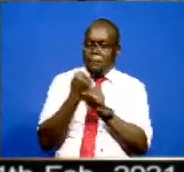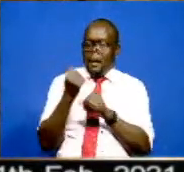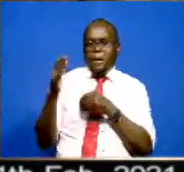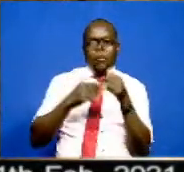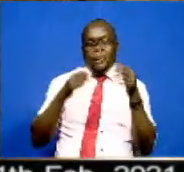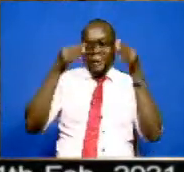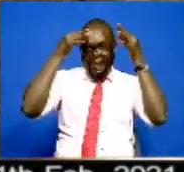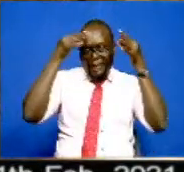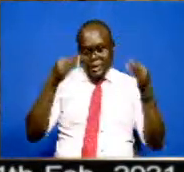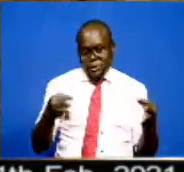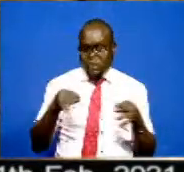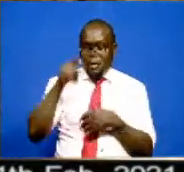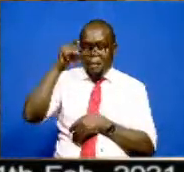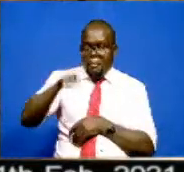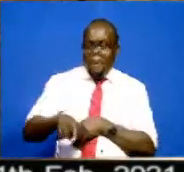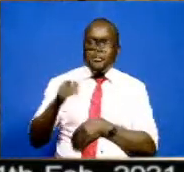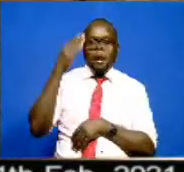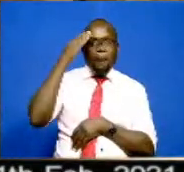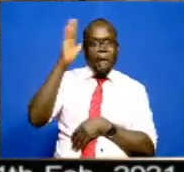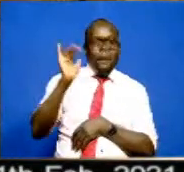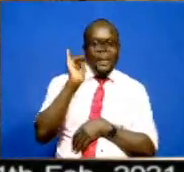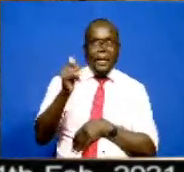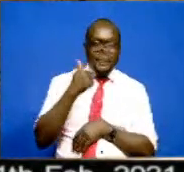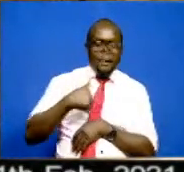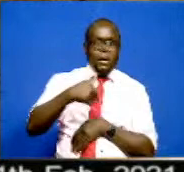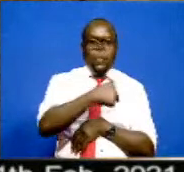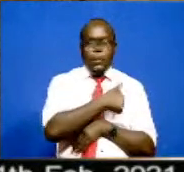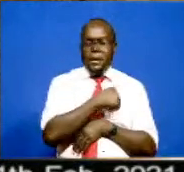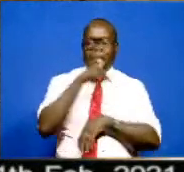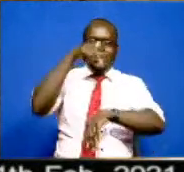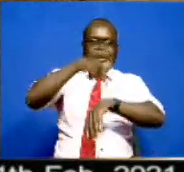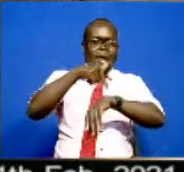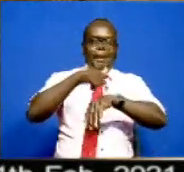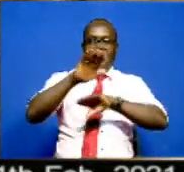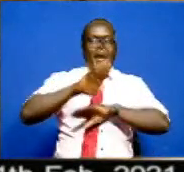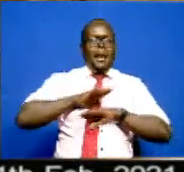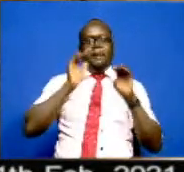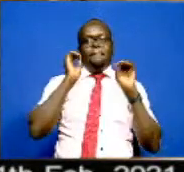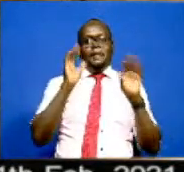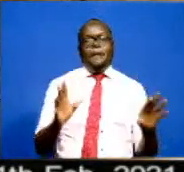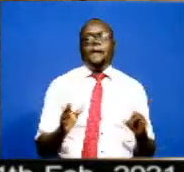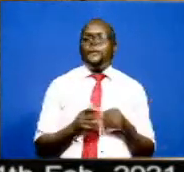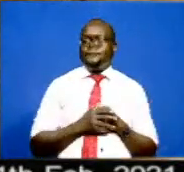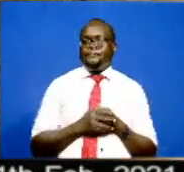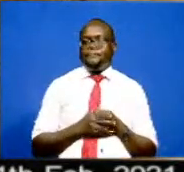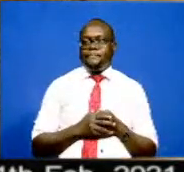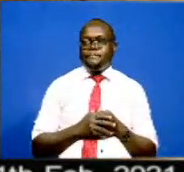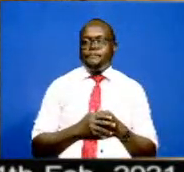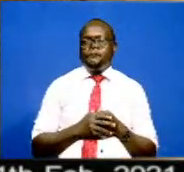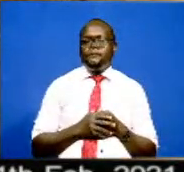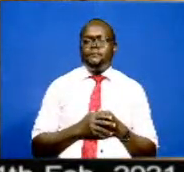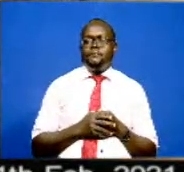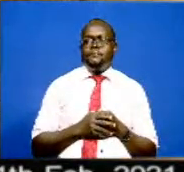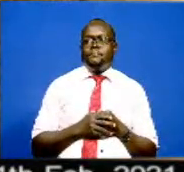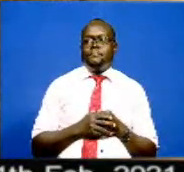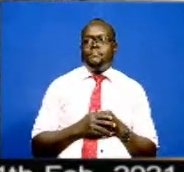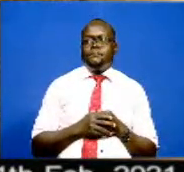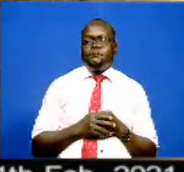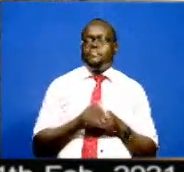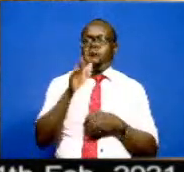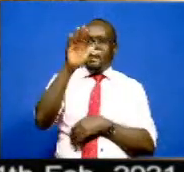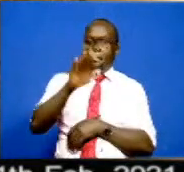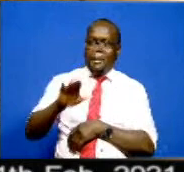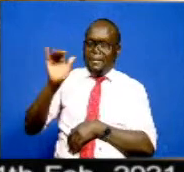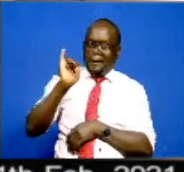you make, you must also bear in mind that we are also bound by the laws of this land. It is Parliament